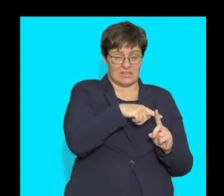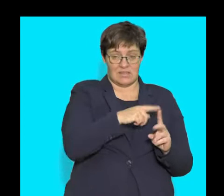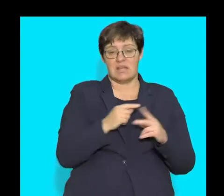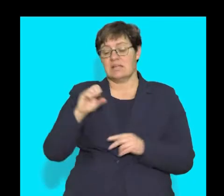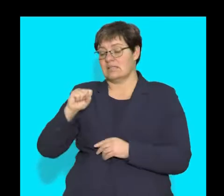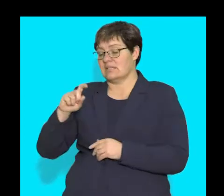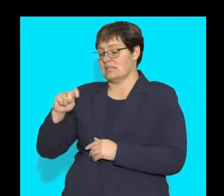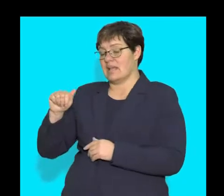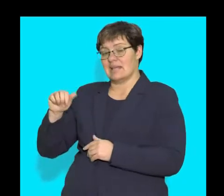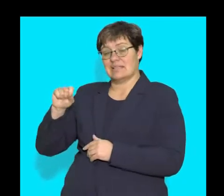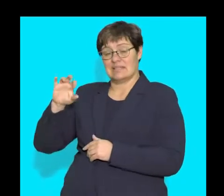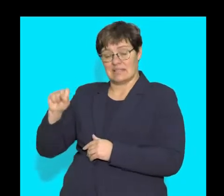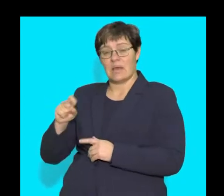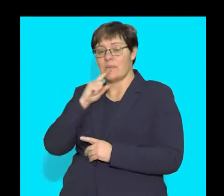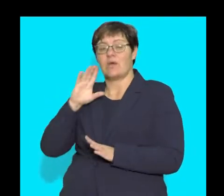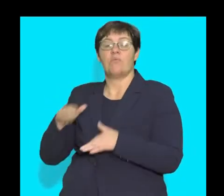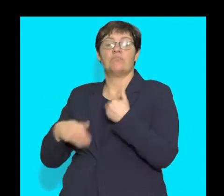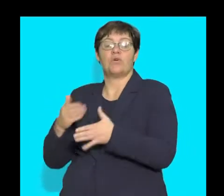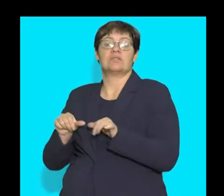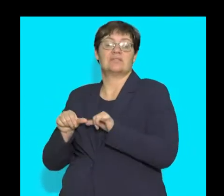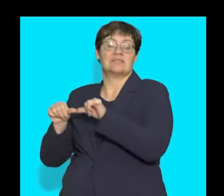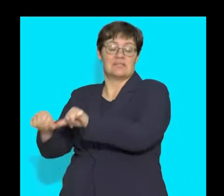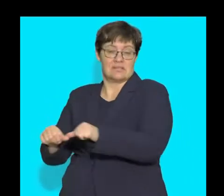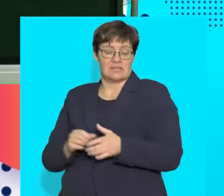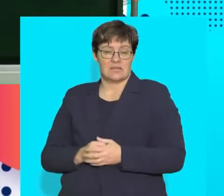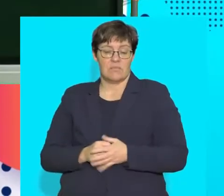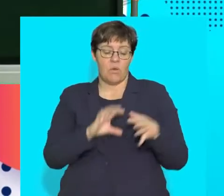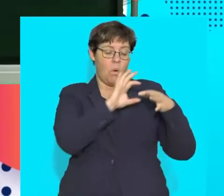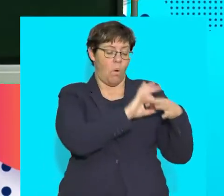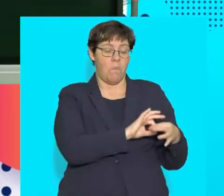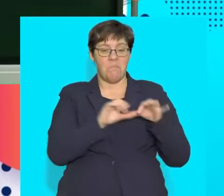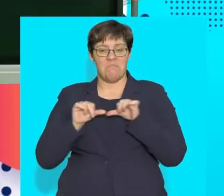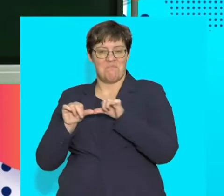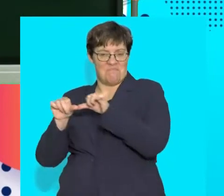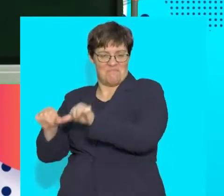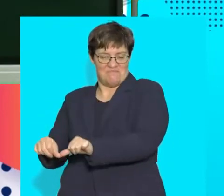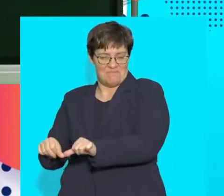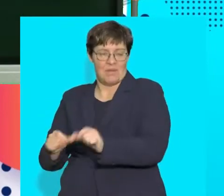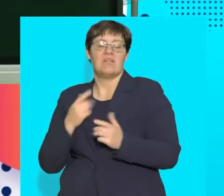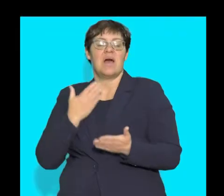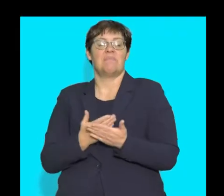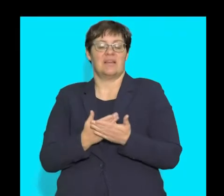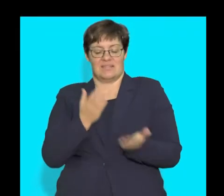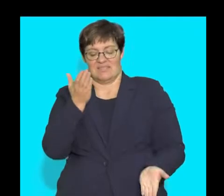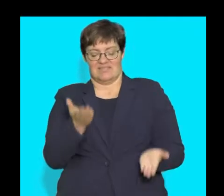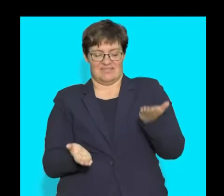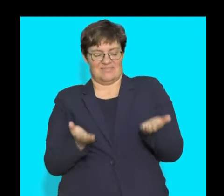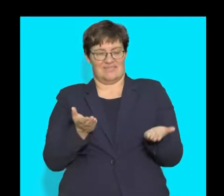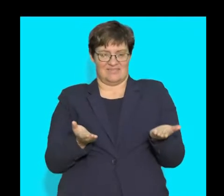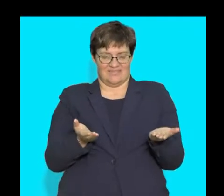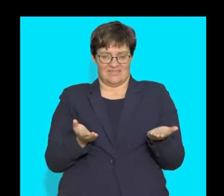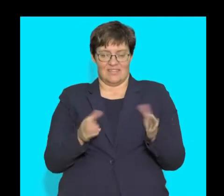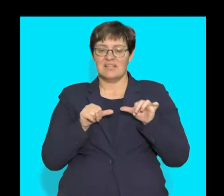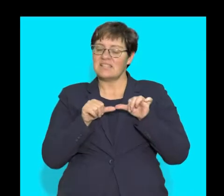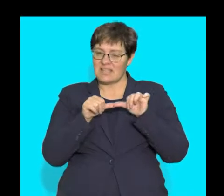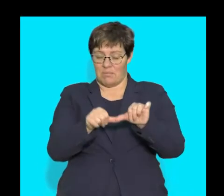stasis, again, refers to a process of being constant. So if you were to unpack that, it's the ability of an organism to